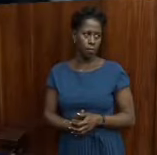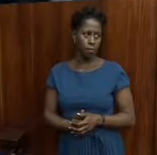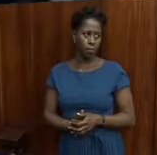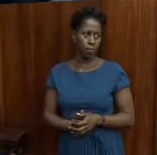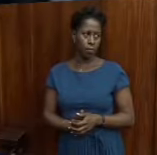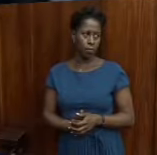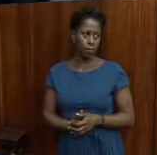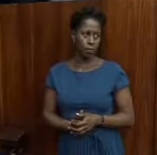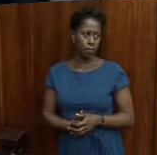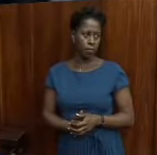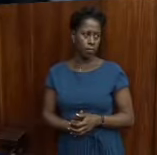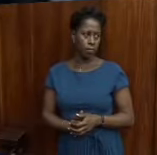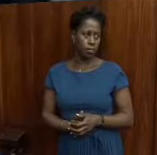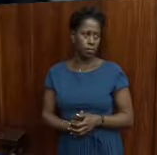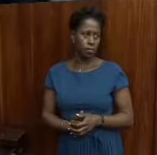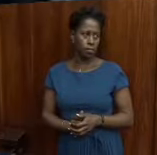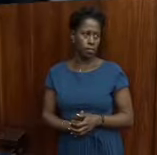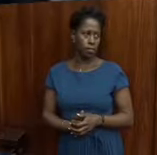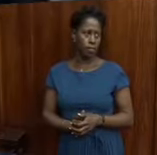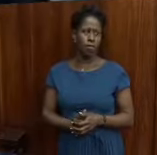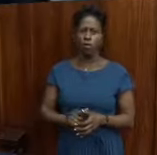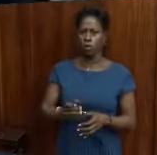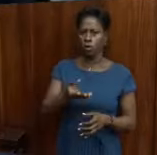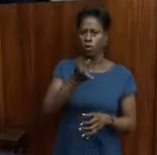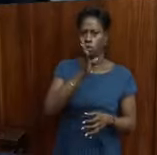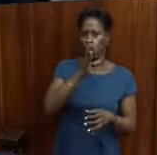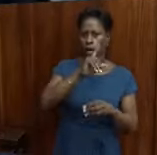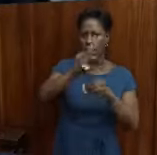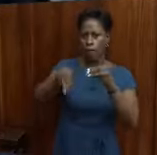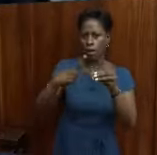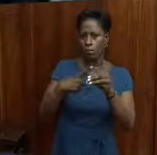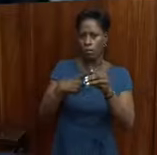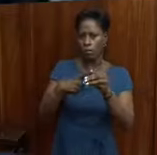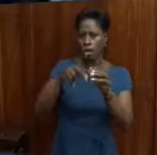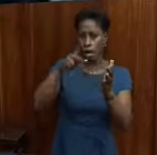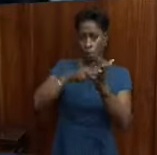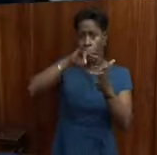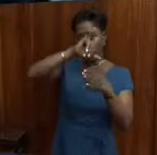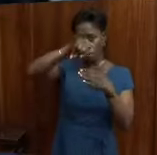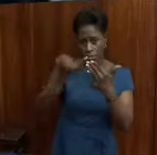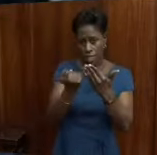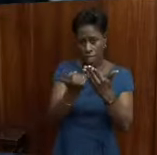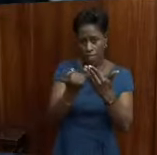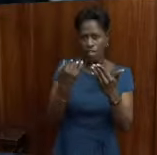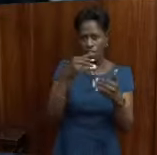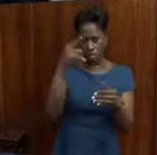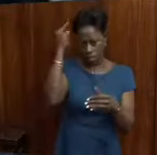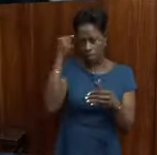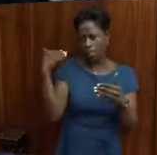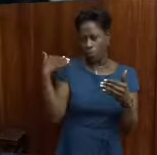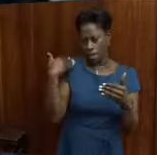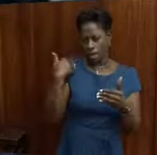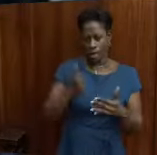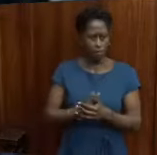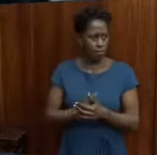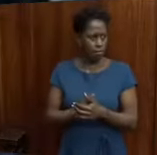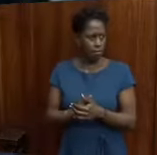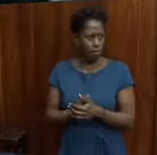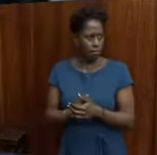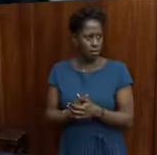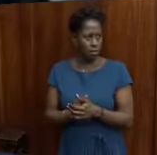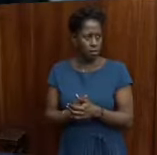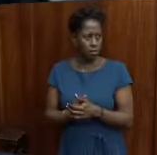of which is the modernization and strengthening of the capacity of the Central Statistical Office. The second component will be a